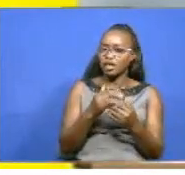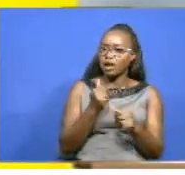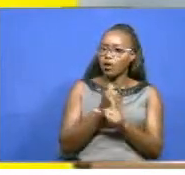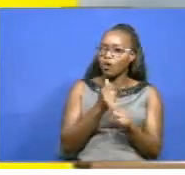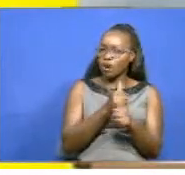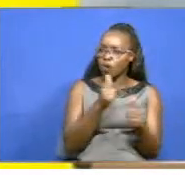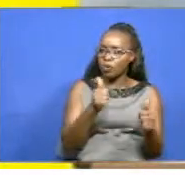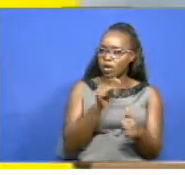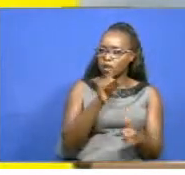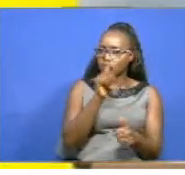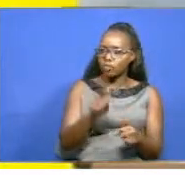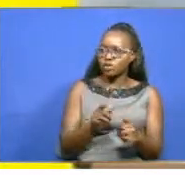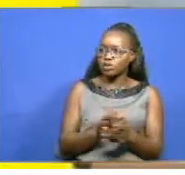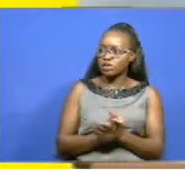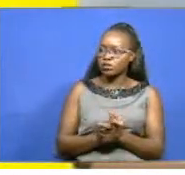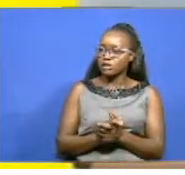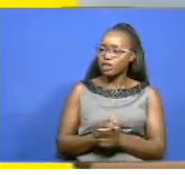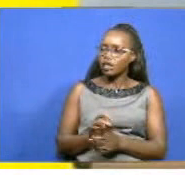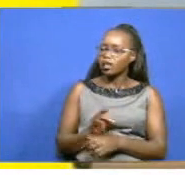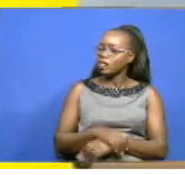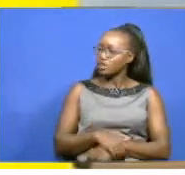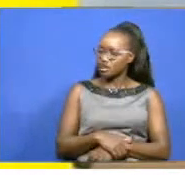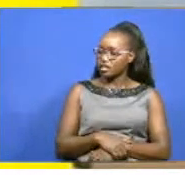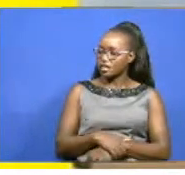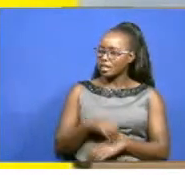Look, that is a $1 million question.